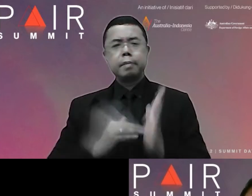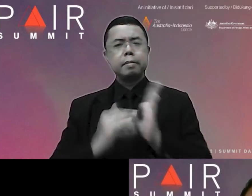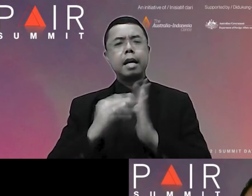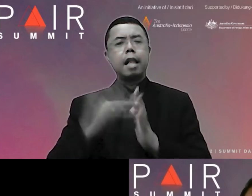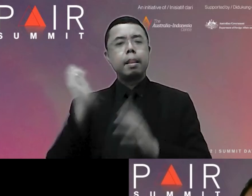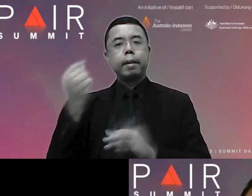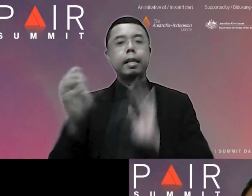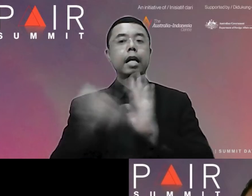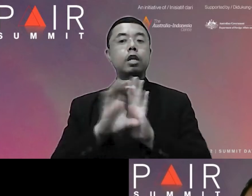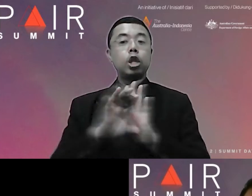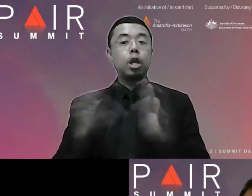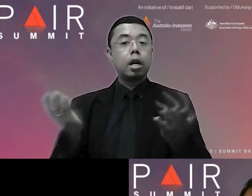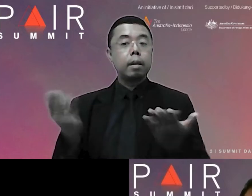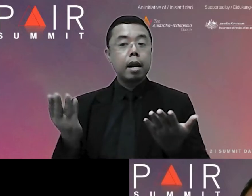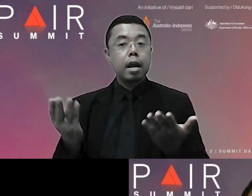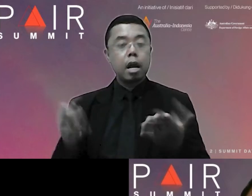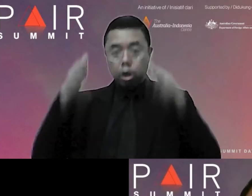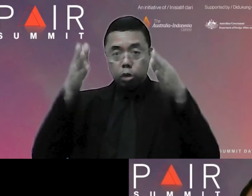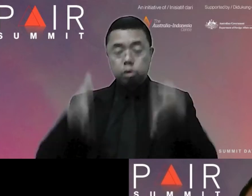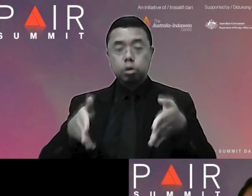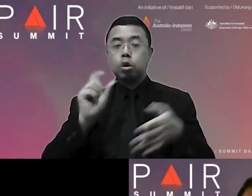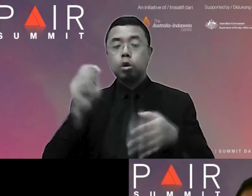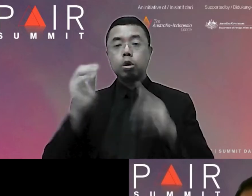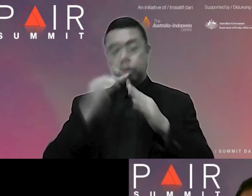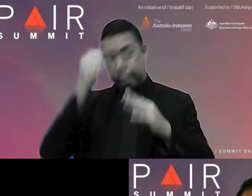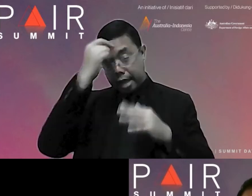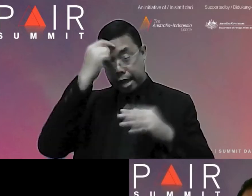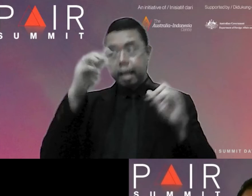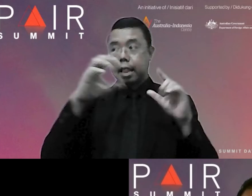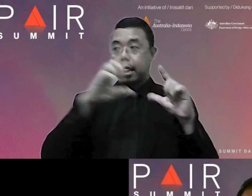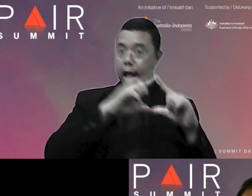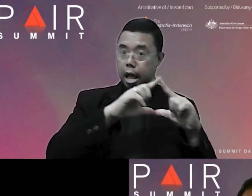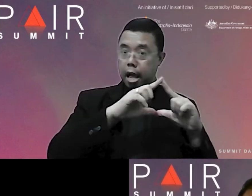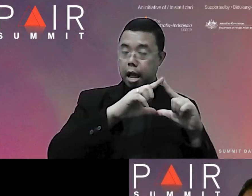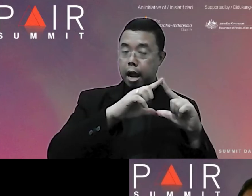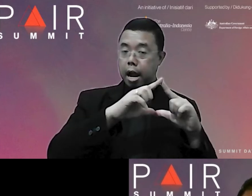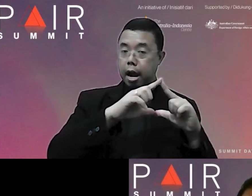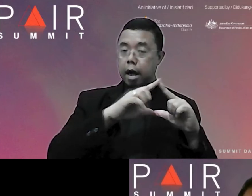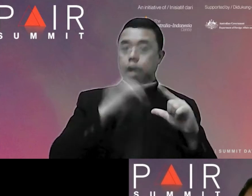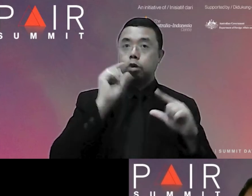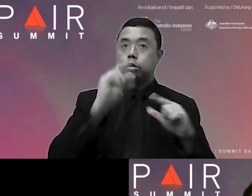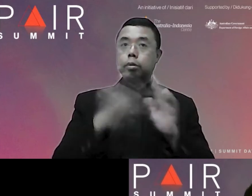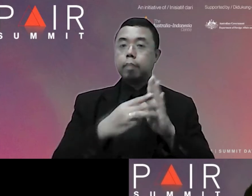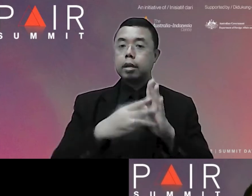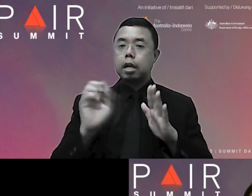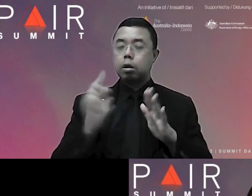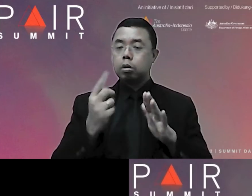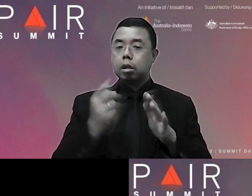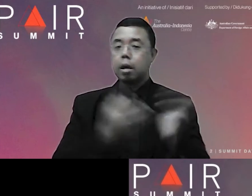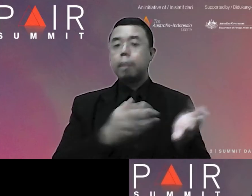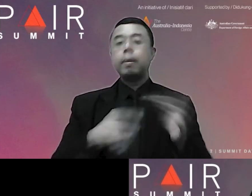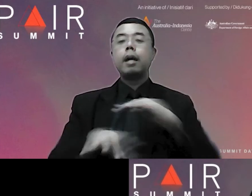level, which is the top referral hospitals, belong to the Ministry of Health. Other hospitals belong to the